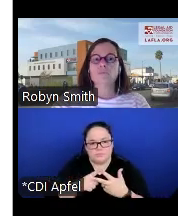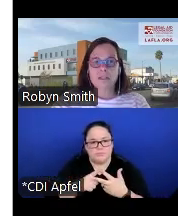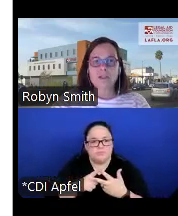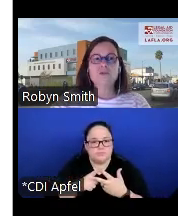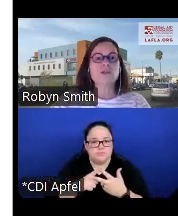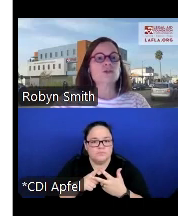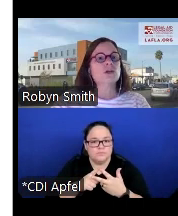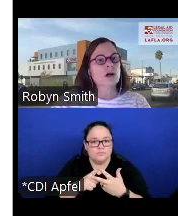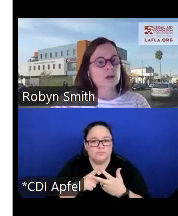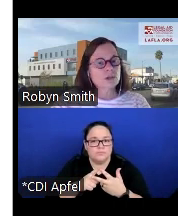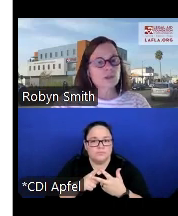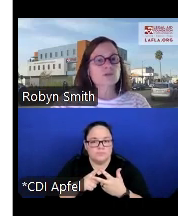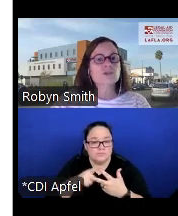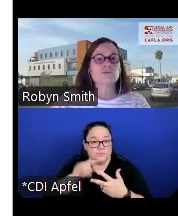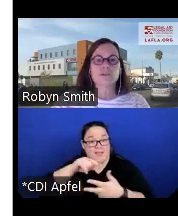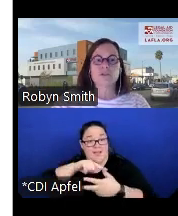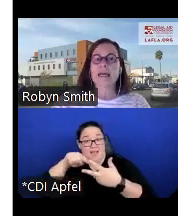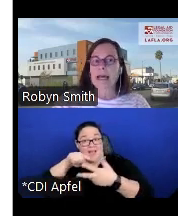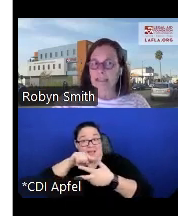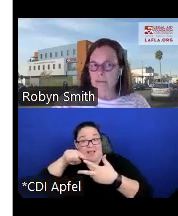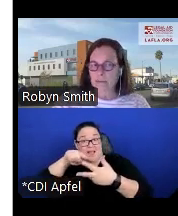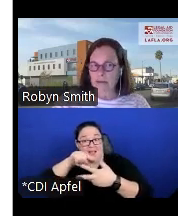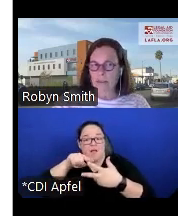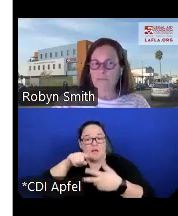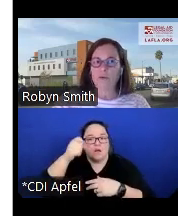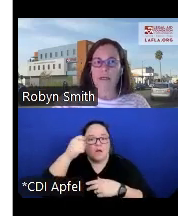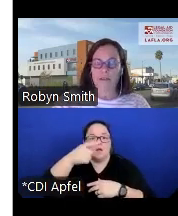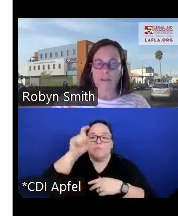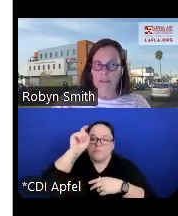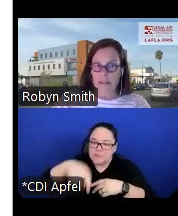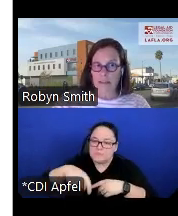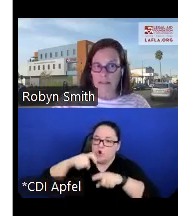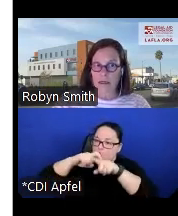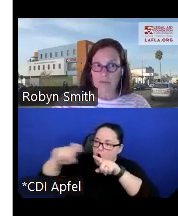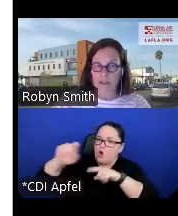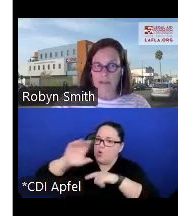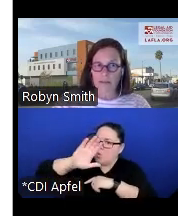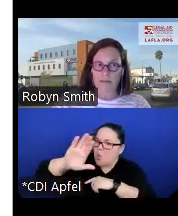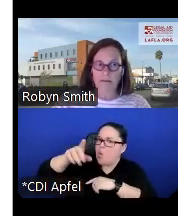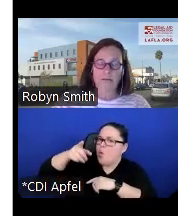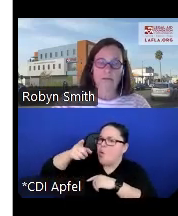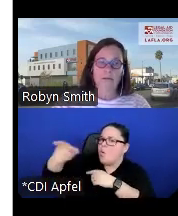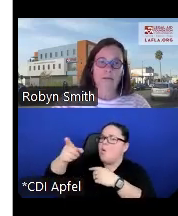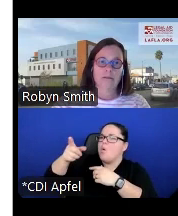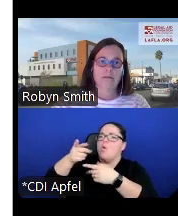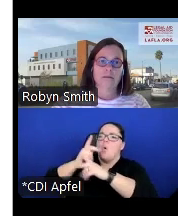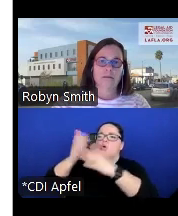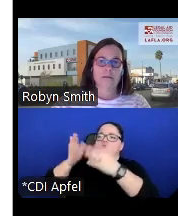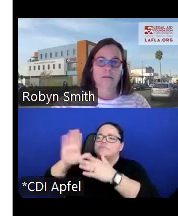Both of these, you just should call your loan servicer to ask about if you are interested in these options.